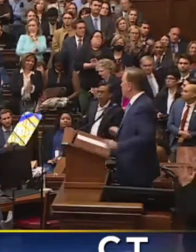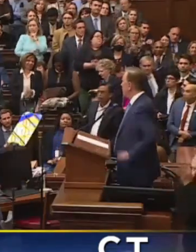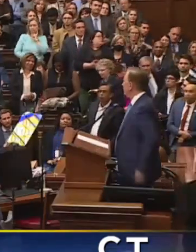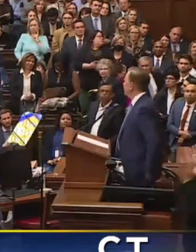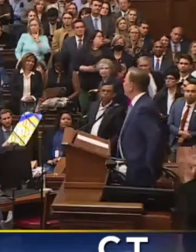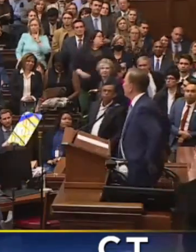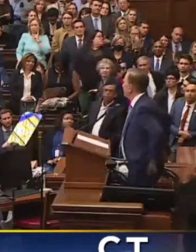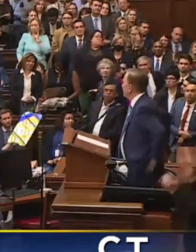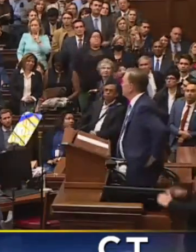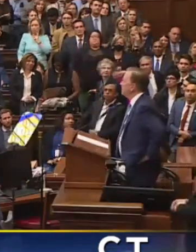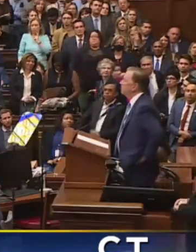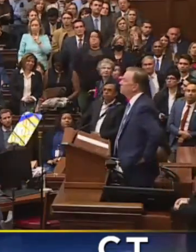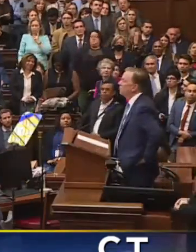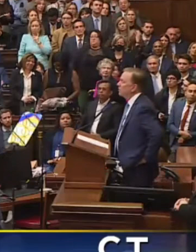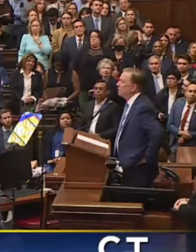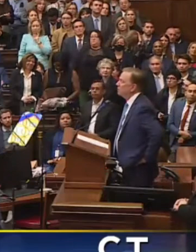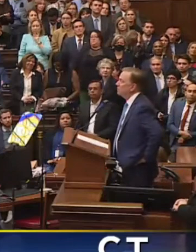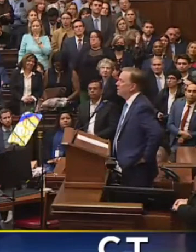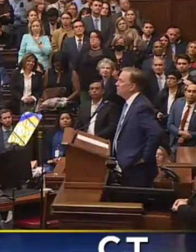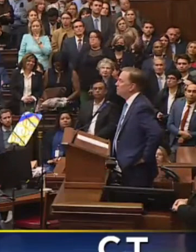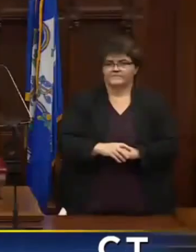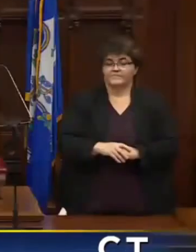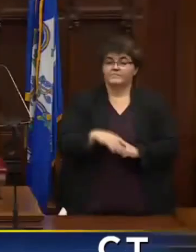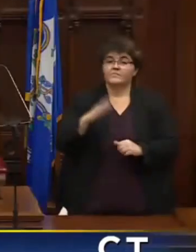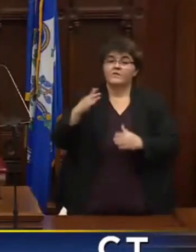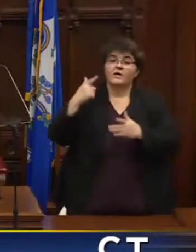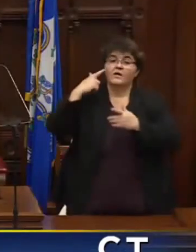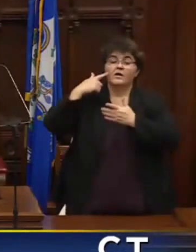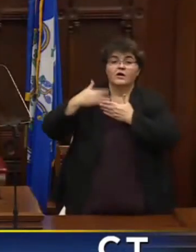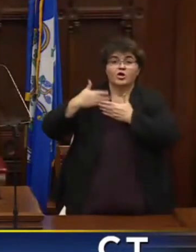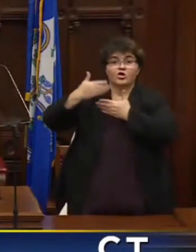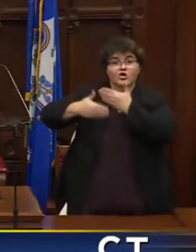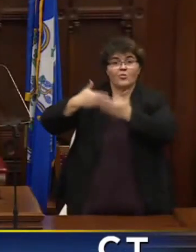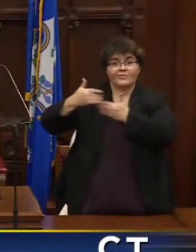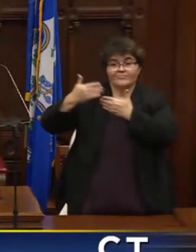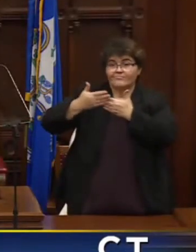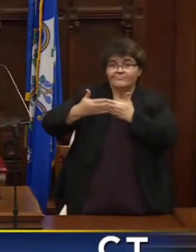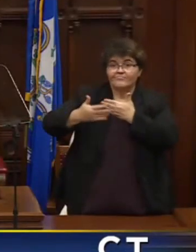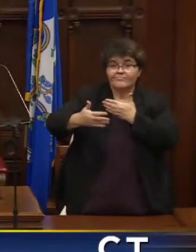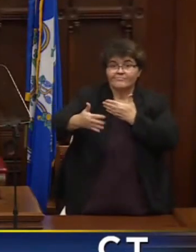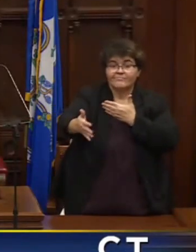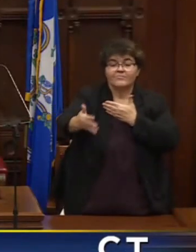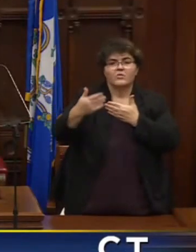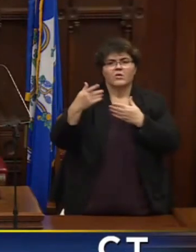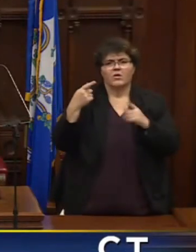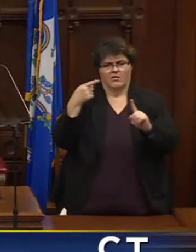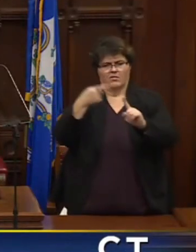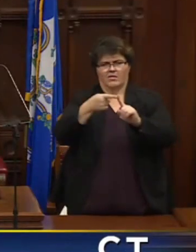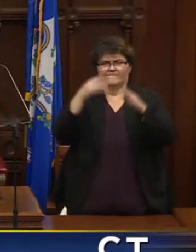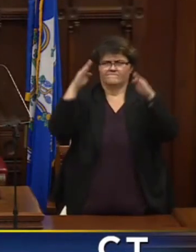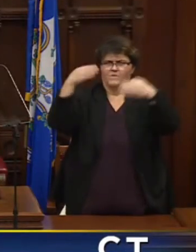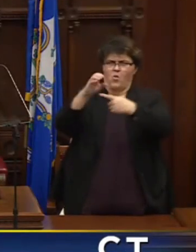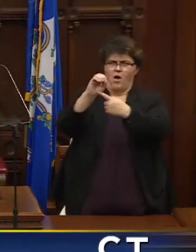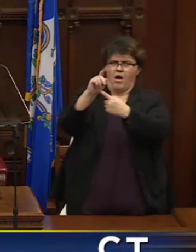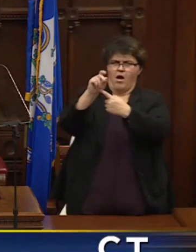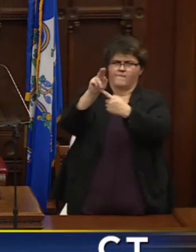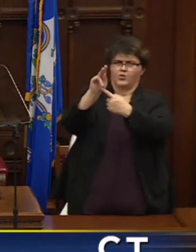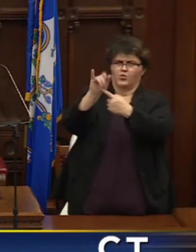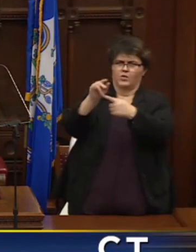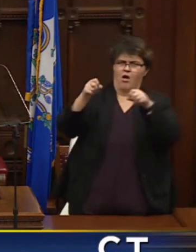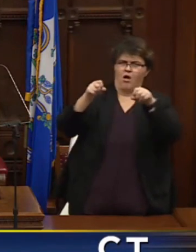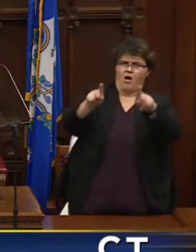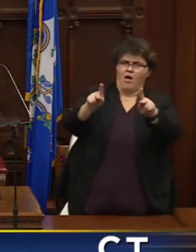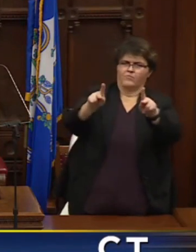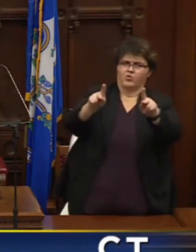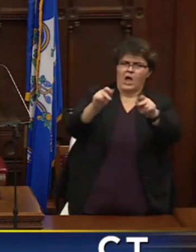The next generation in Connecticut is all about opportunity. And that opportunity starts with economic growth. Fiscal